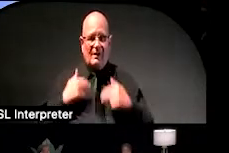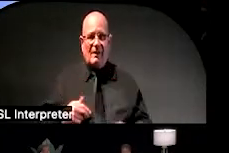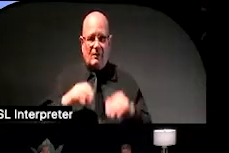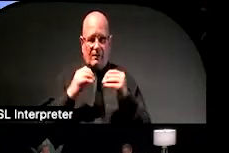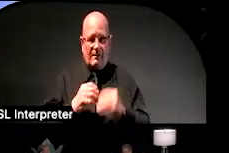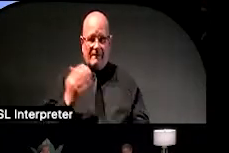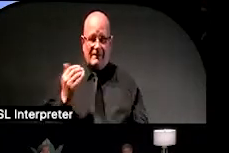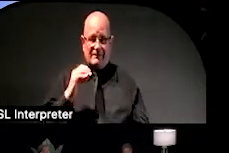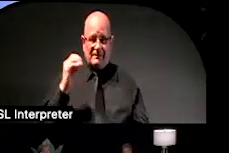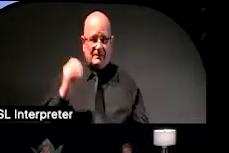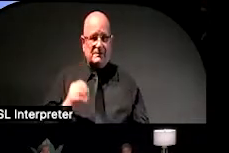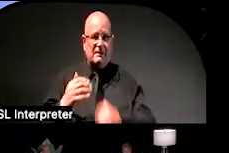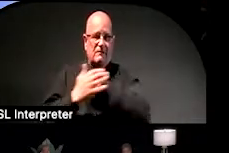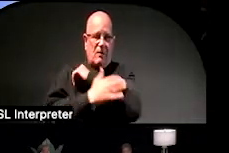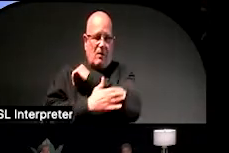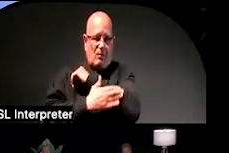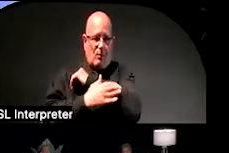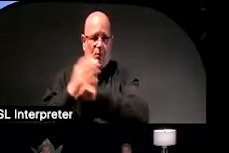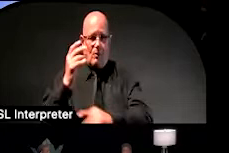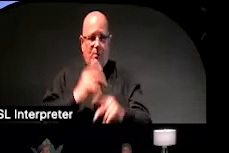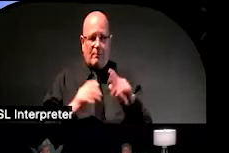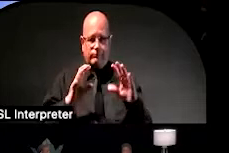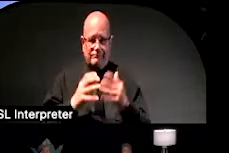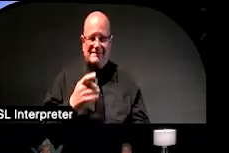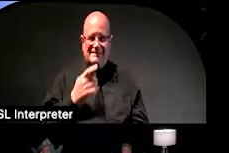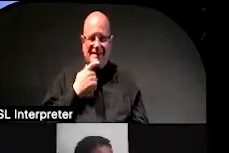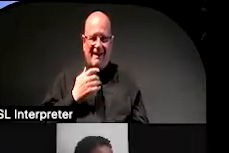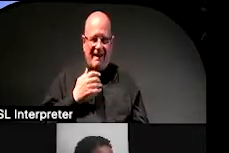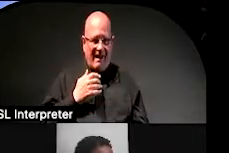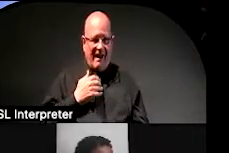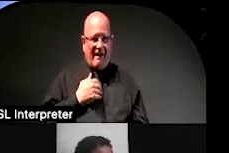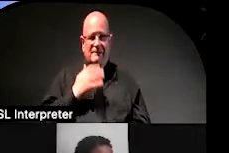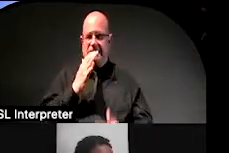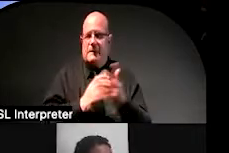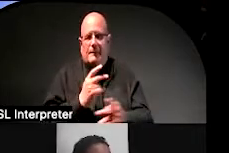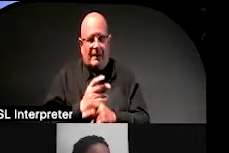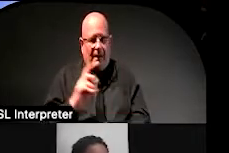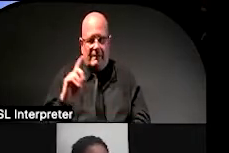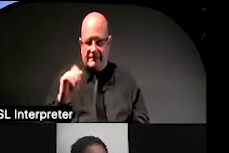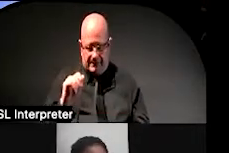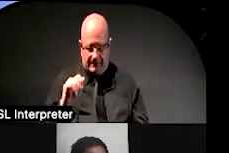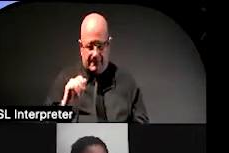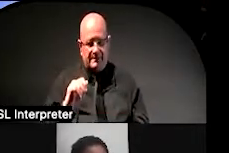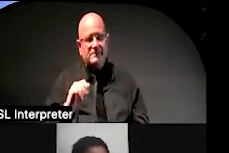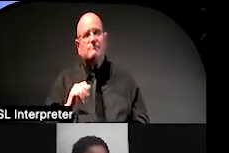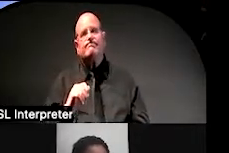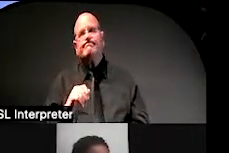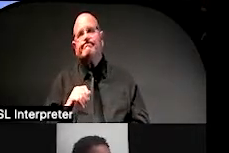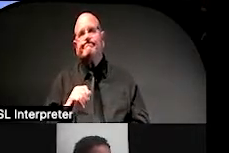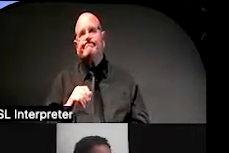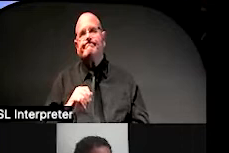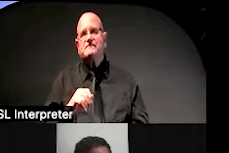our world population report living with some sort of disability. So we're looking at